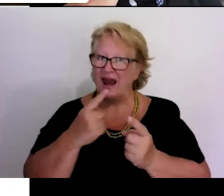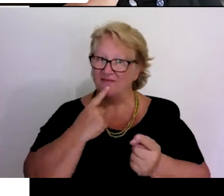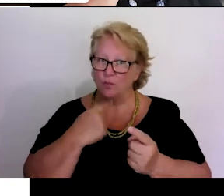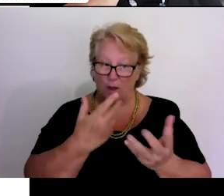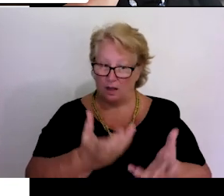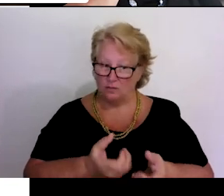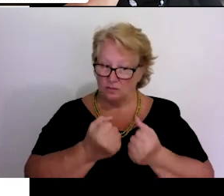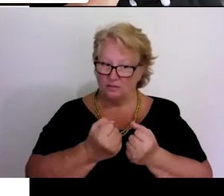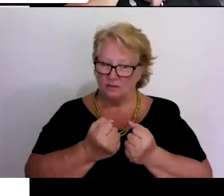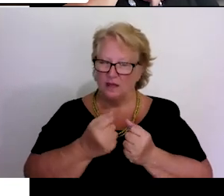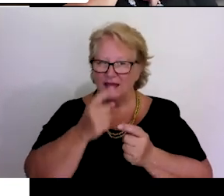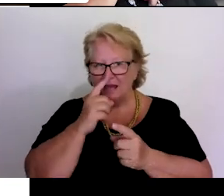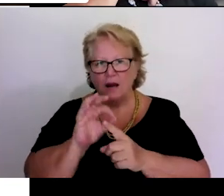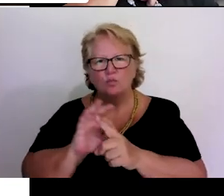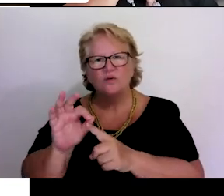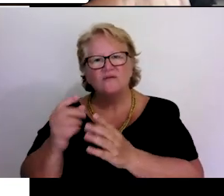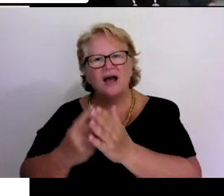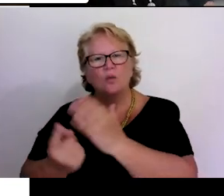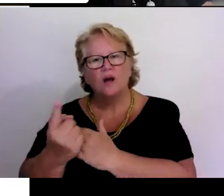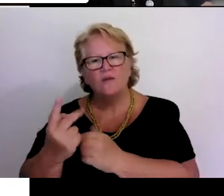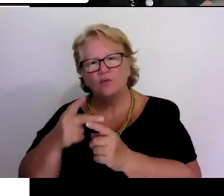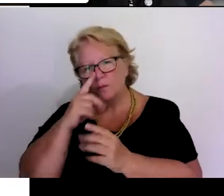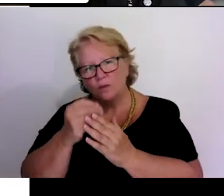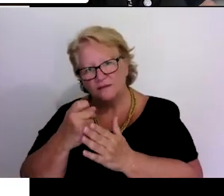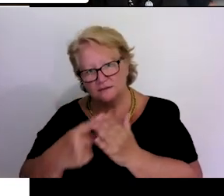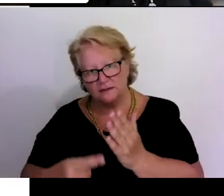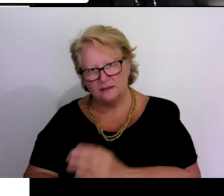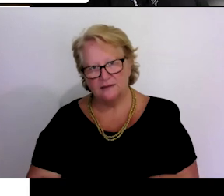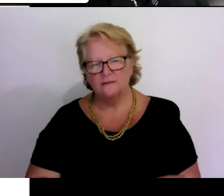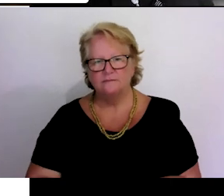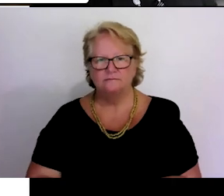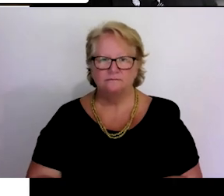be used to improve outcomes for people with disability.